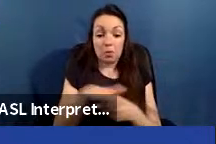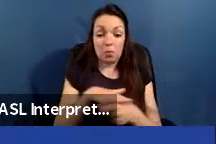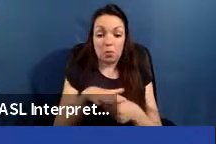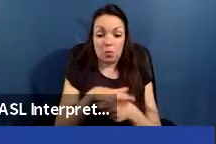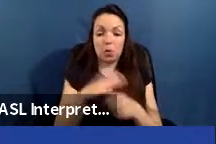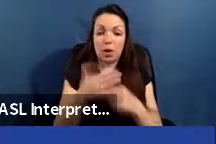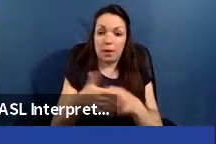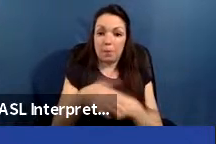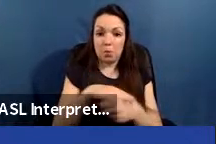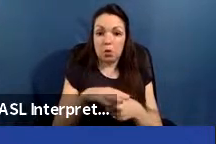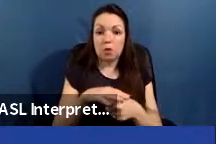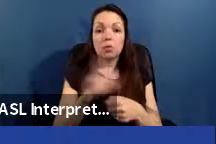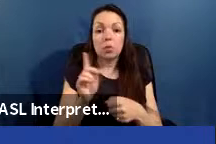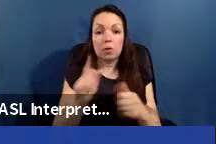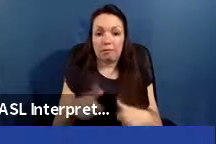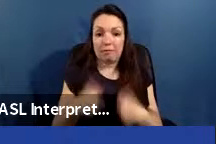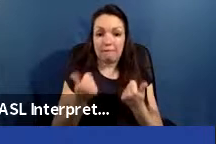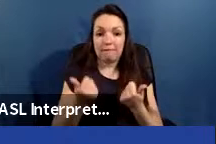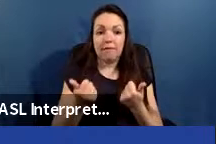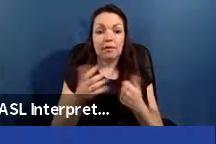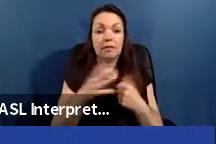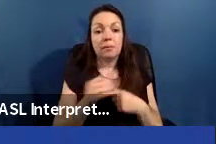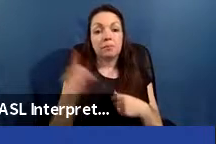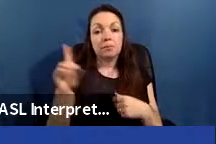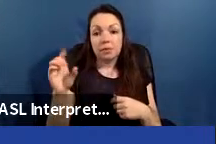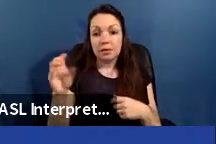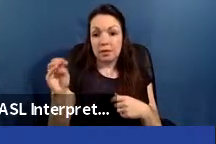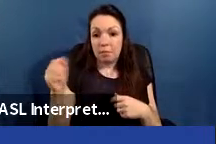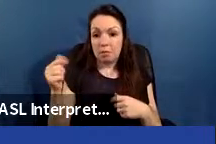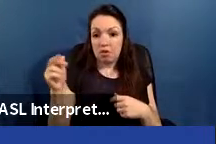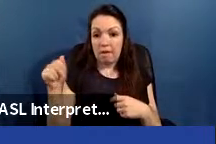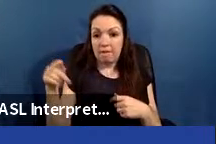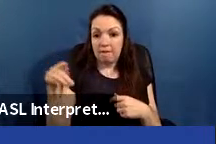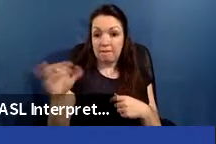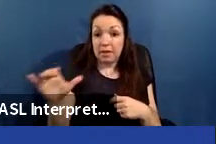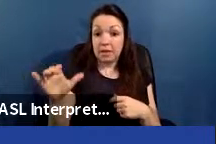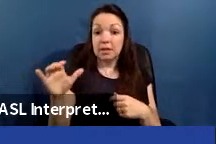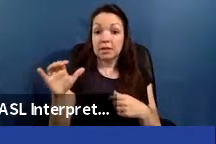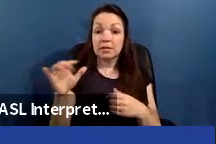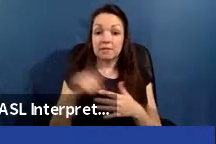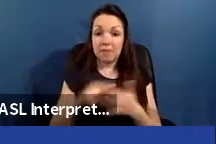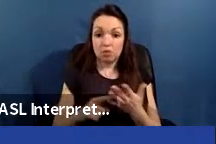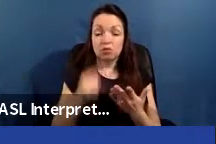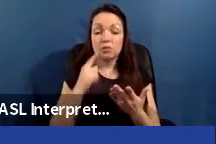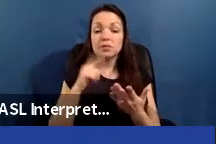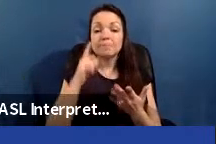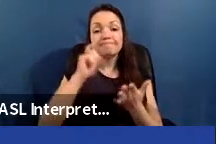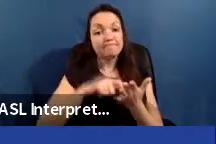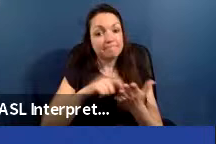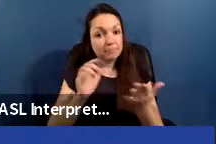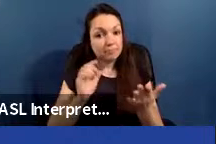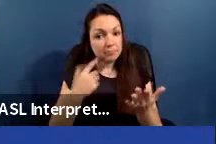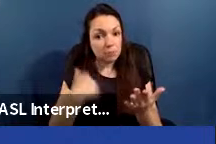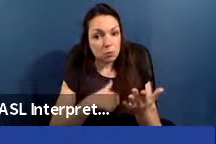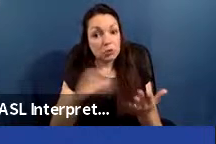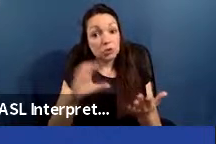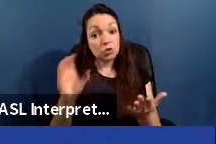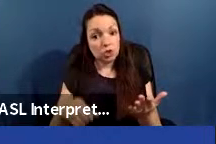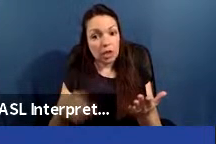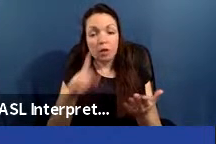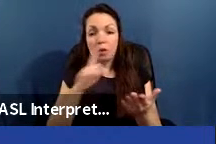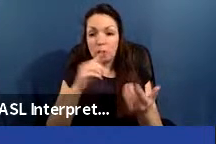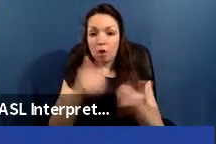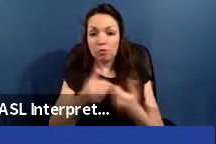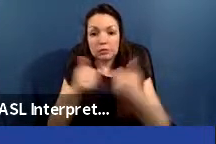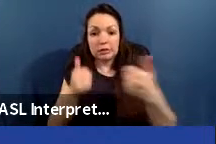The index also takes into account demographic factors, acknowledging that as a city, we are segregated.